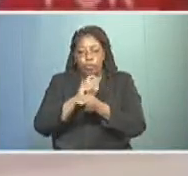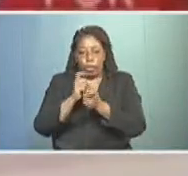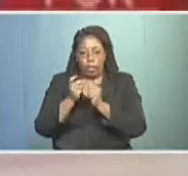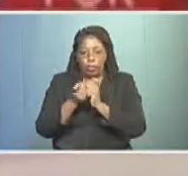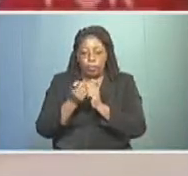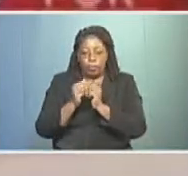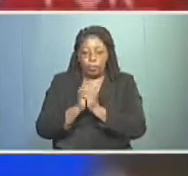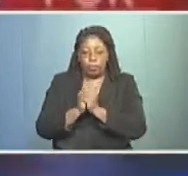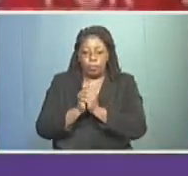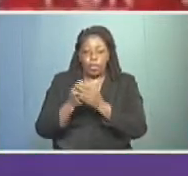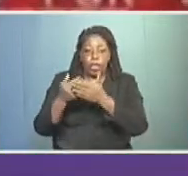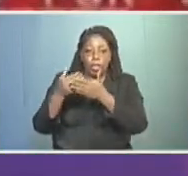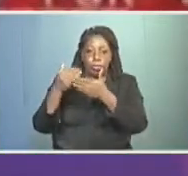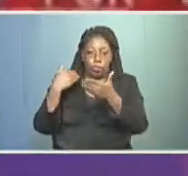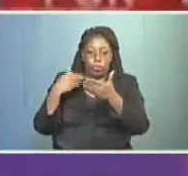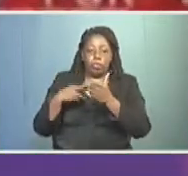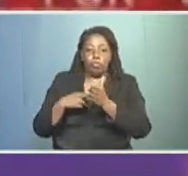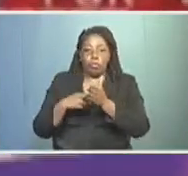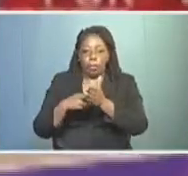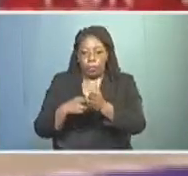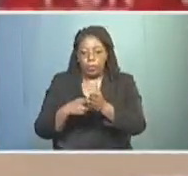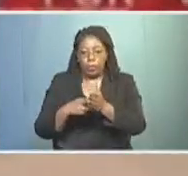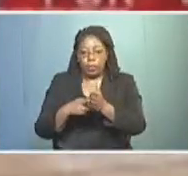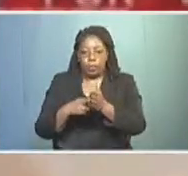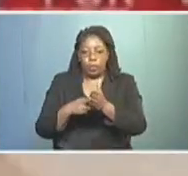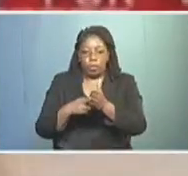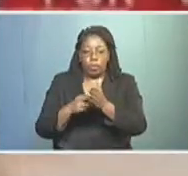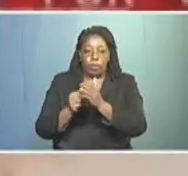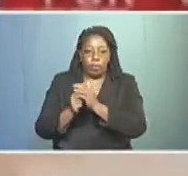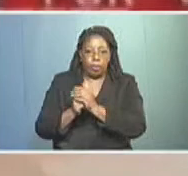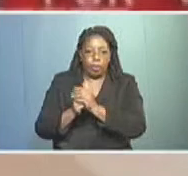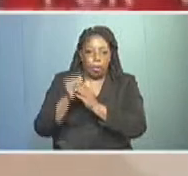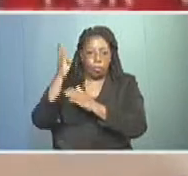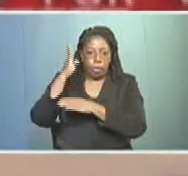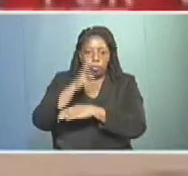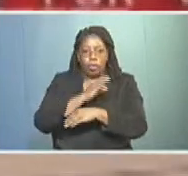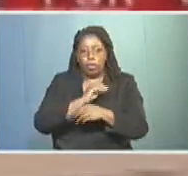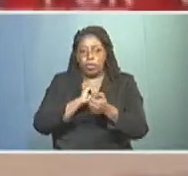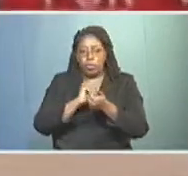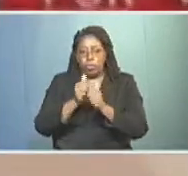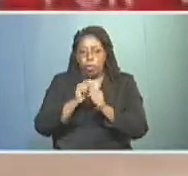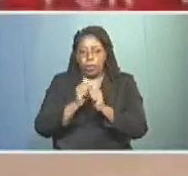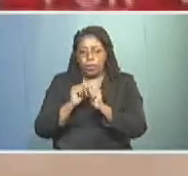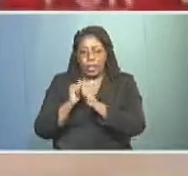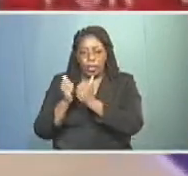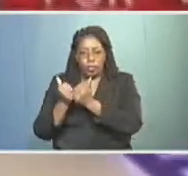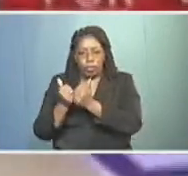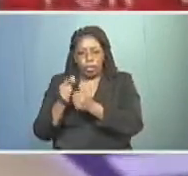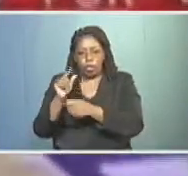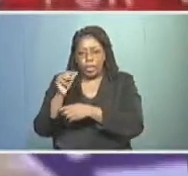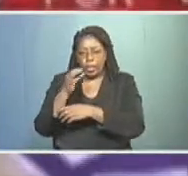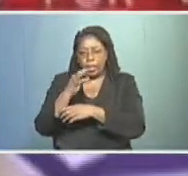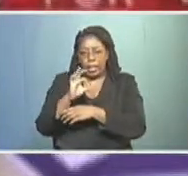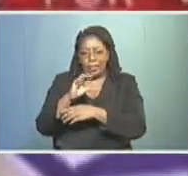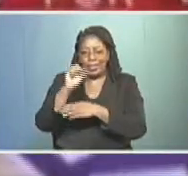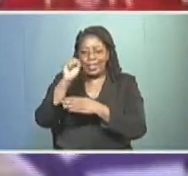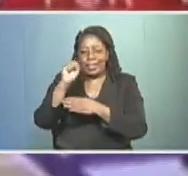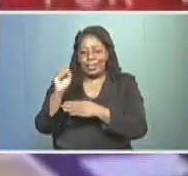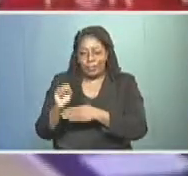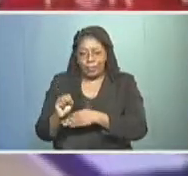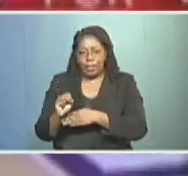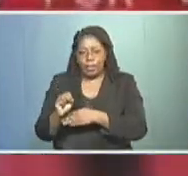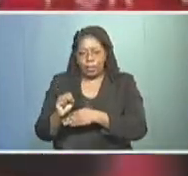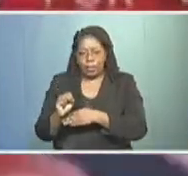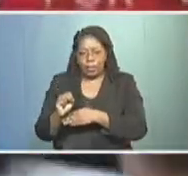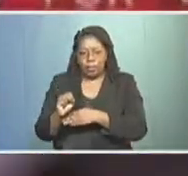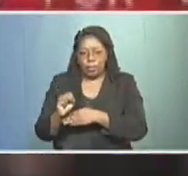Agency. Hield had previously been represented by Brandon Rosenthal of Landmark Sports Agency. During the 2019 season, Hield inked a